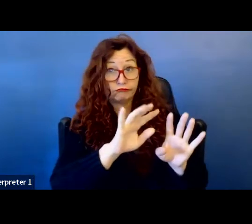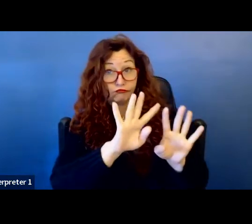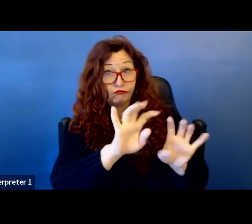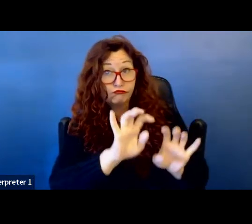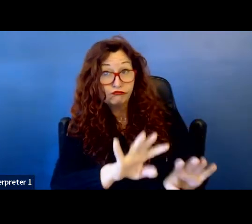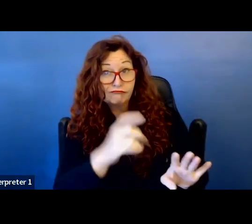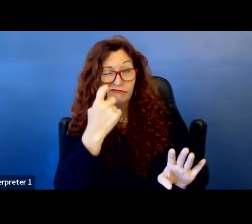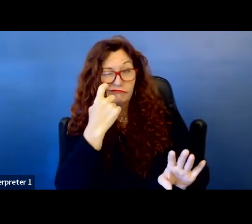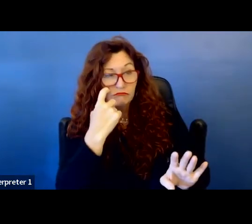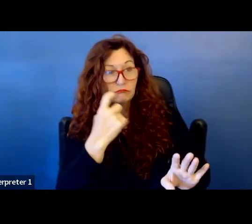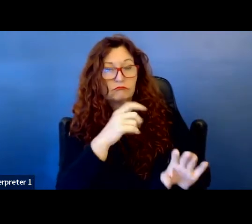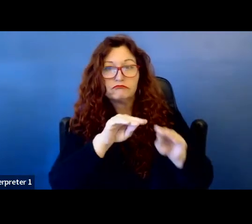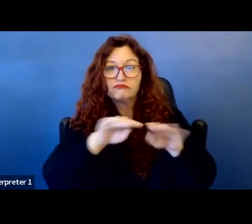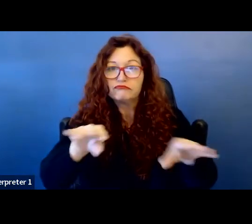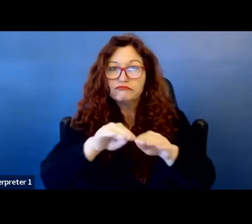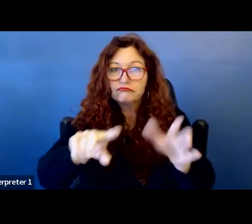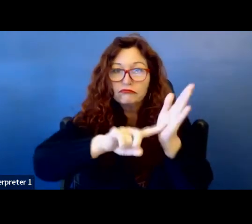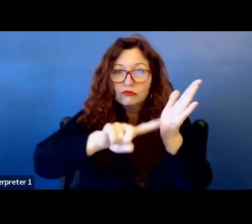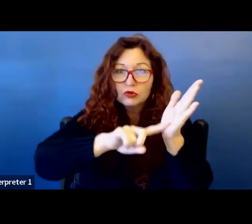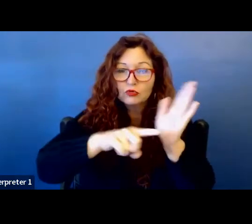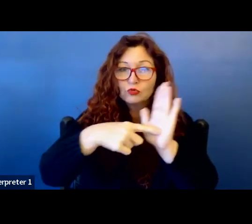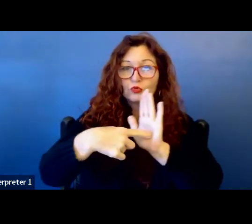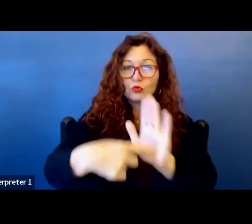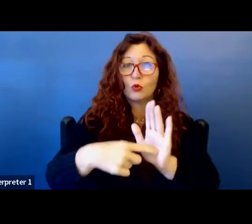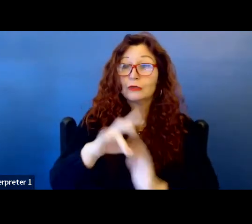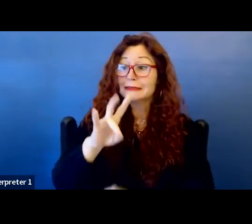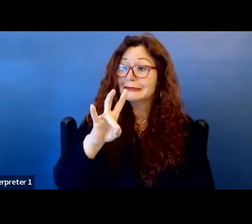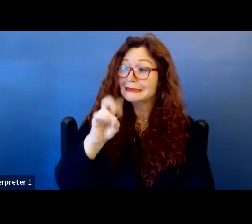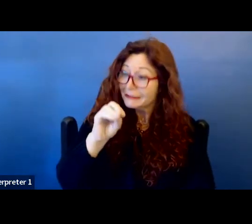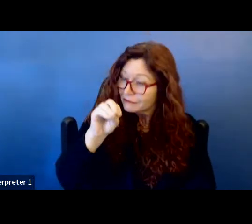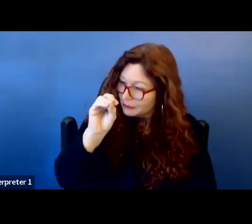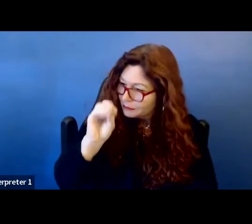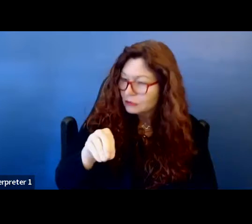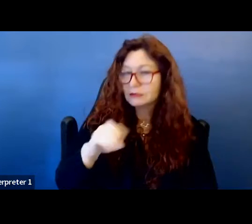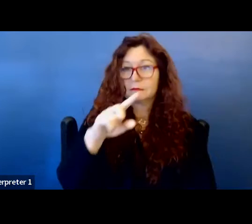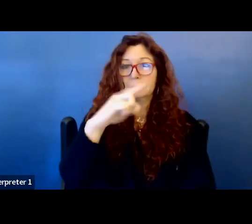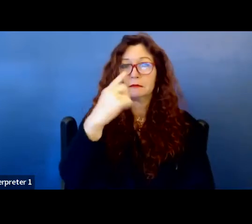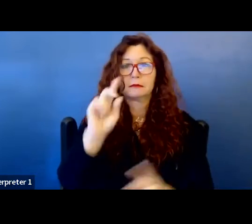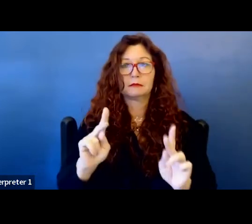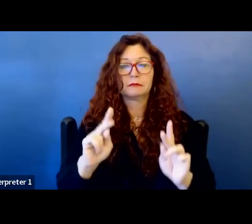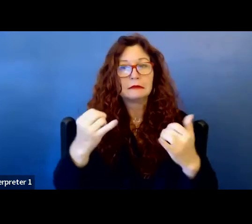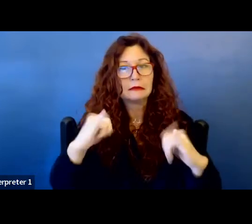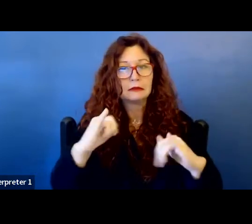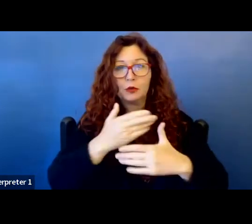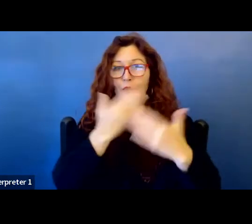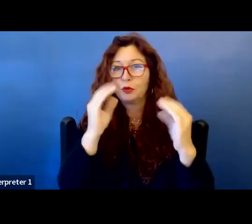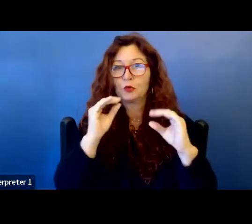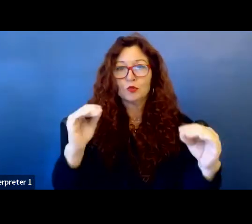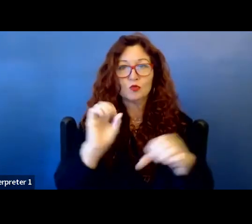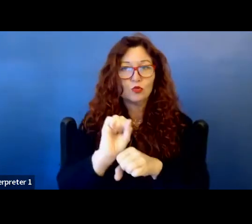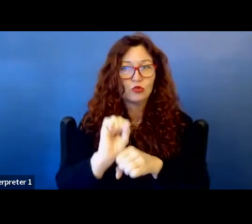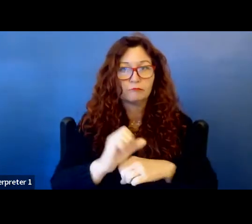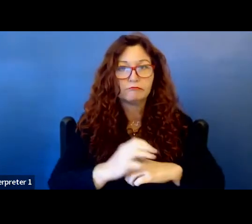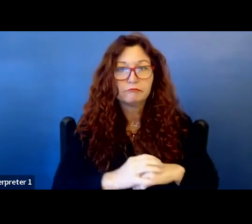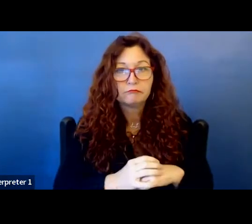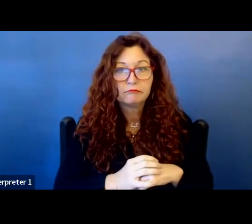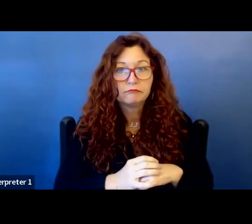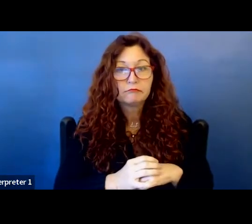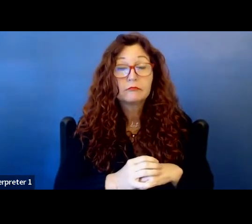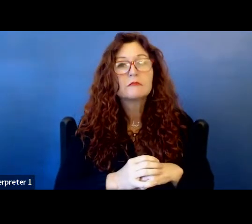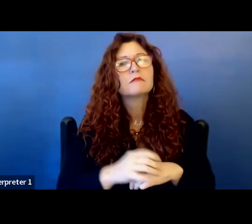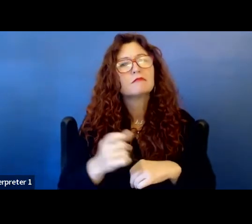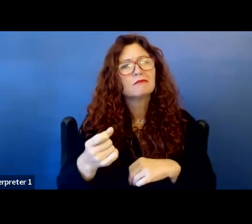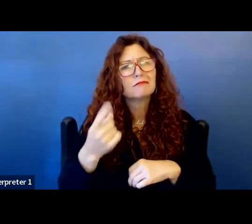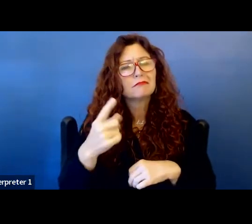shutdowns 70 are still searching for work like many aspects of our economy the black job